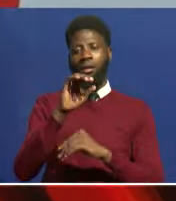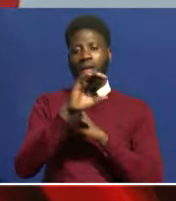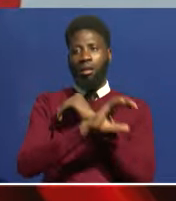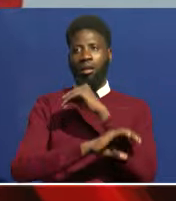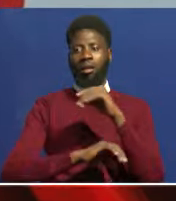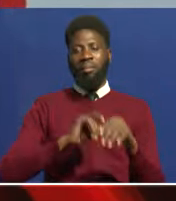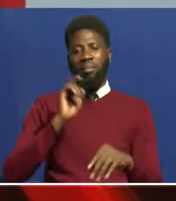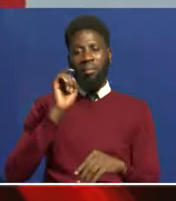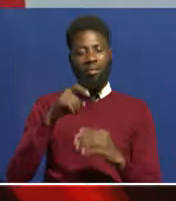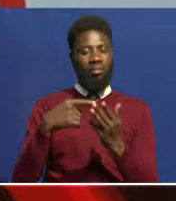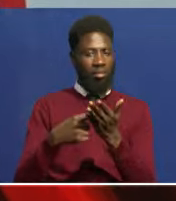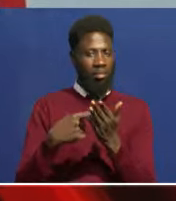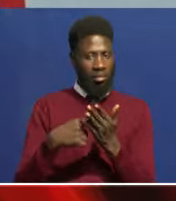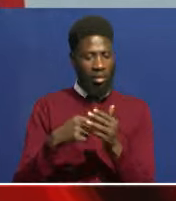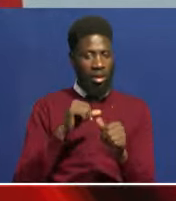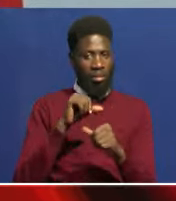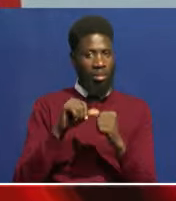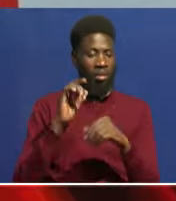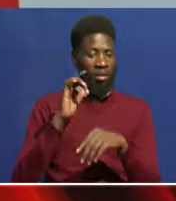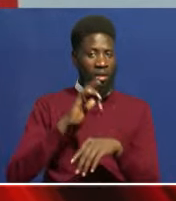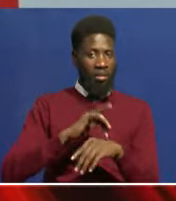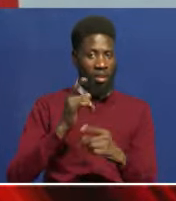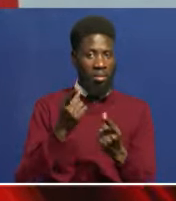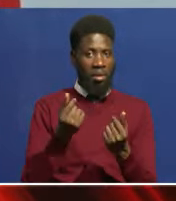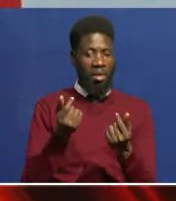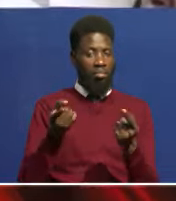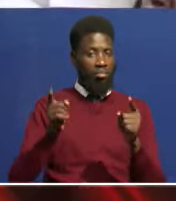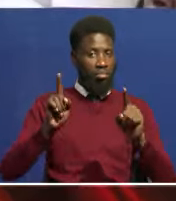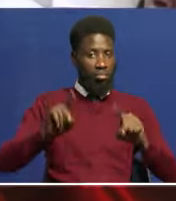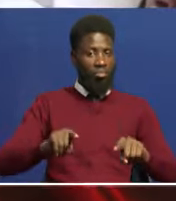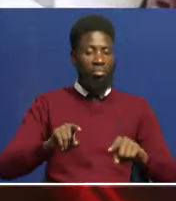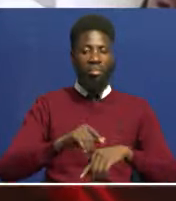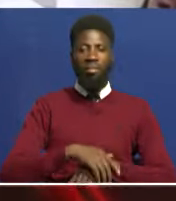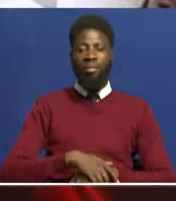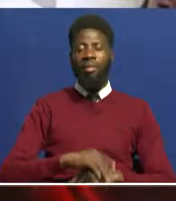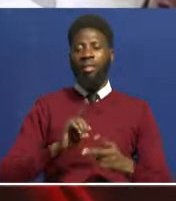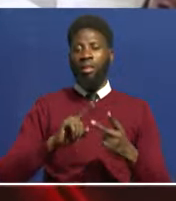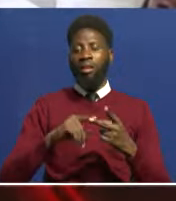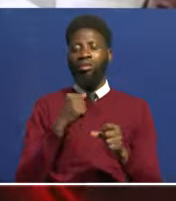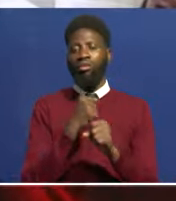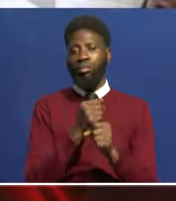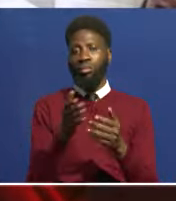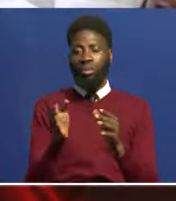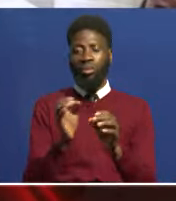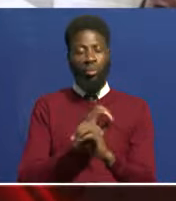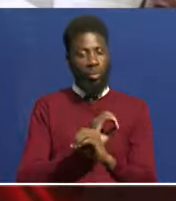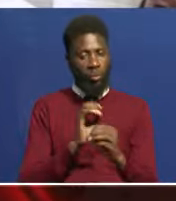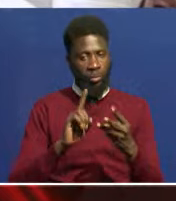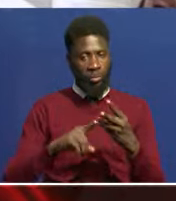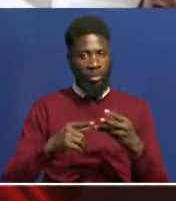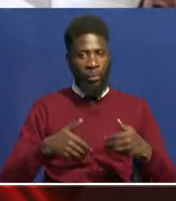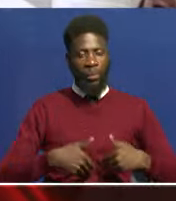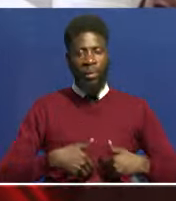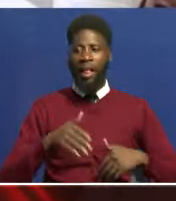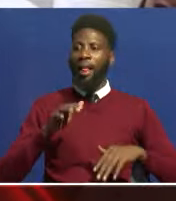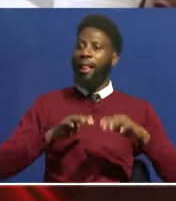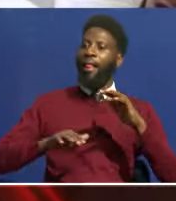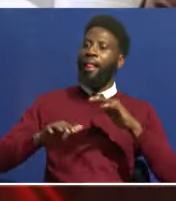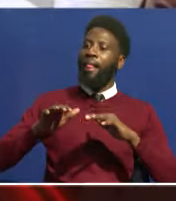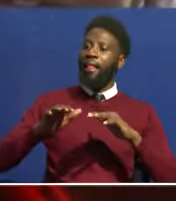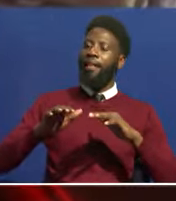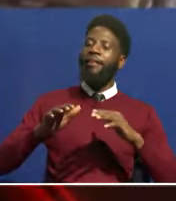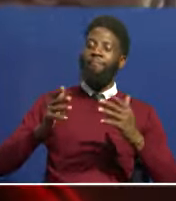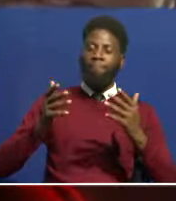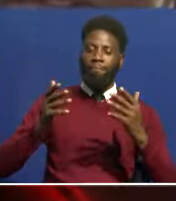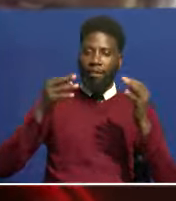national conversation on its effects, the current state of joblessness and desperation of youths that is driving them to